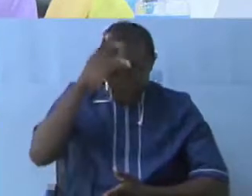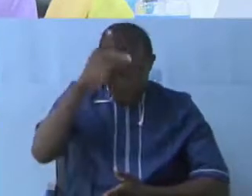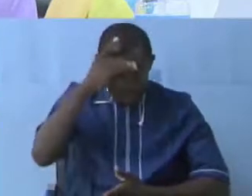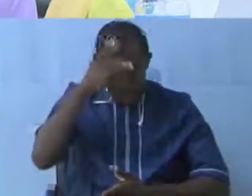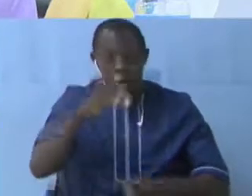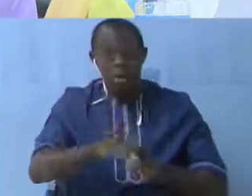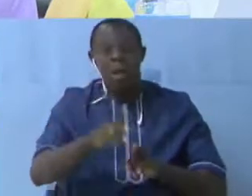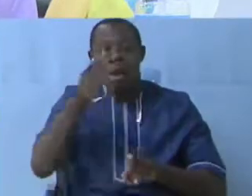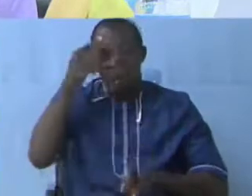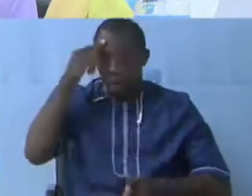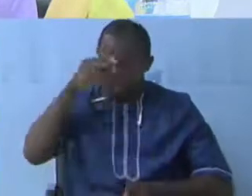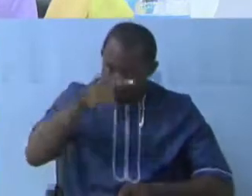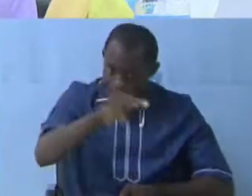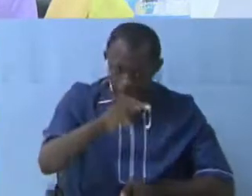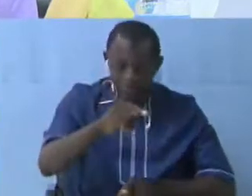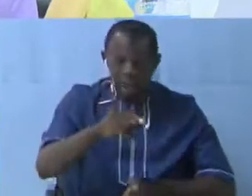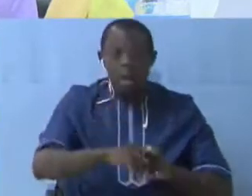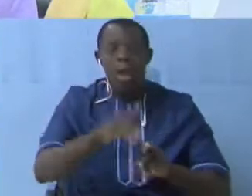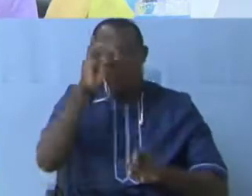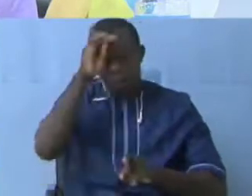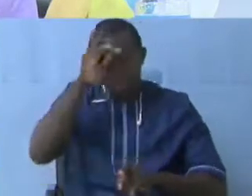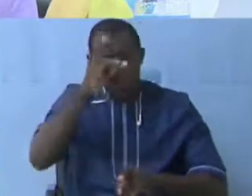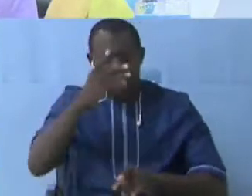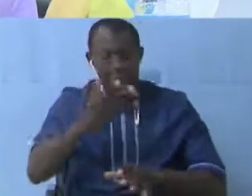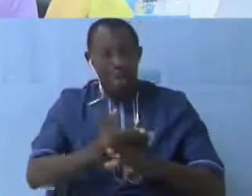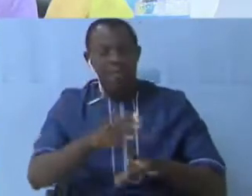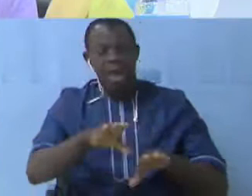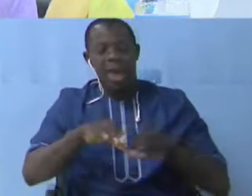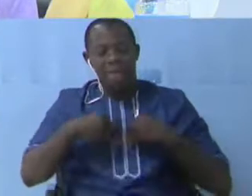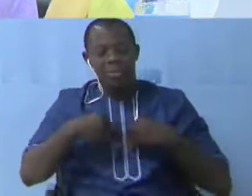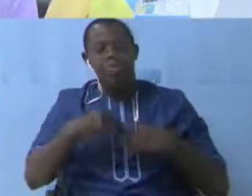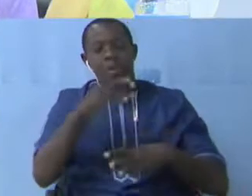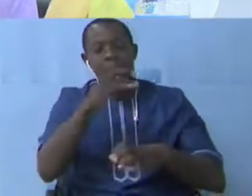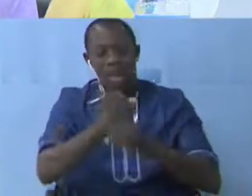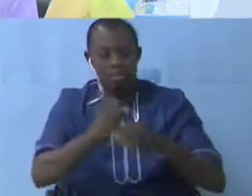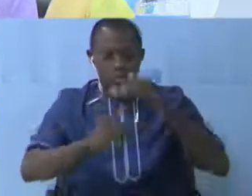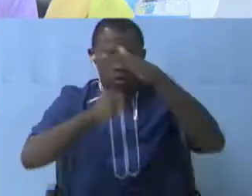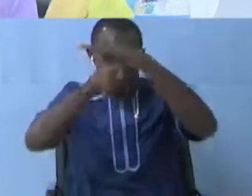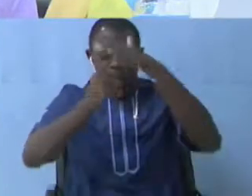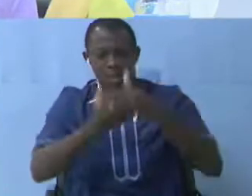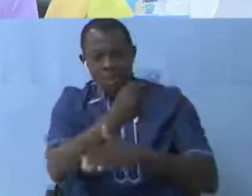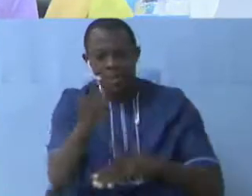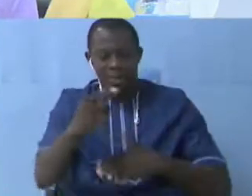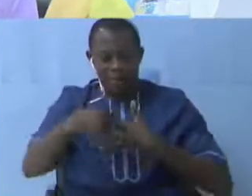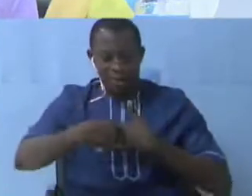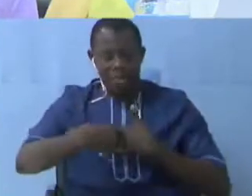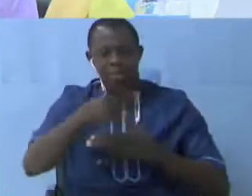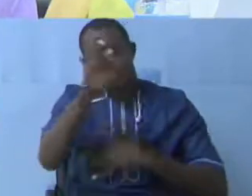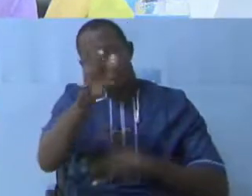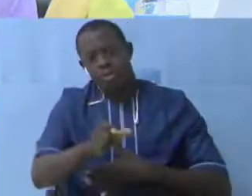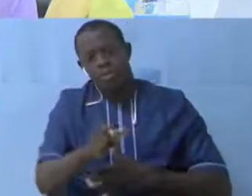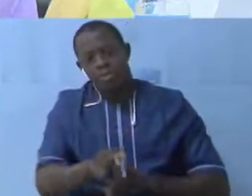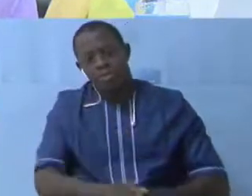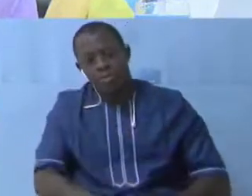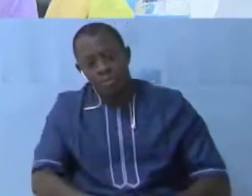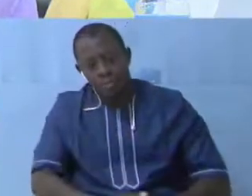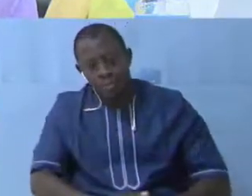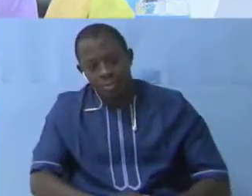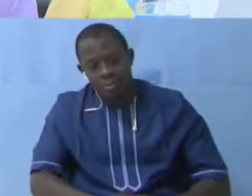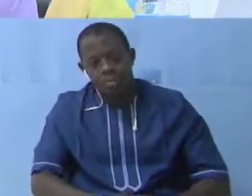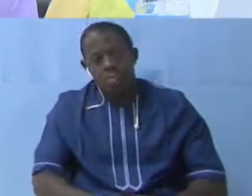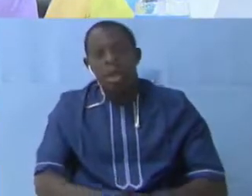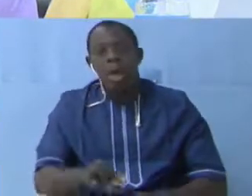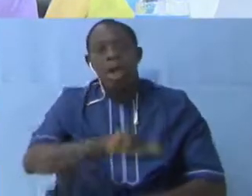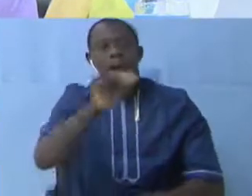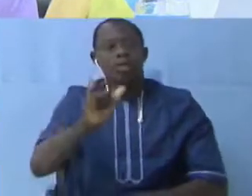will to support those victims. tey tamit ñu gis ne nguur yi dañ am taxawaay ak ay na pour taxawu nag ñooñu nga xam ne ñoo ci loru woon. And